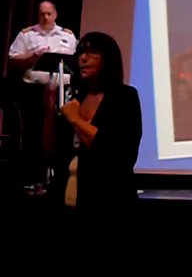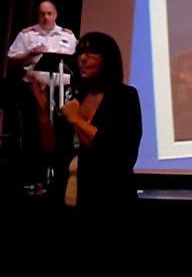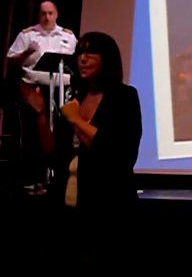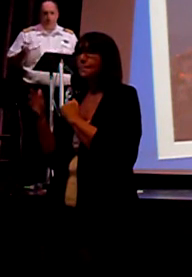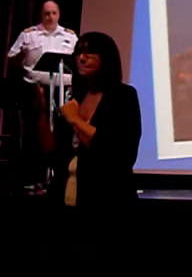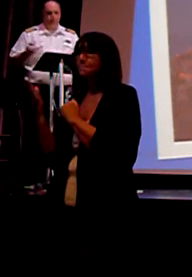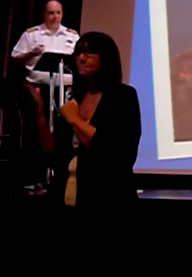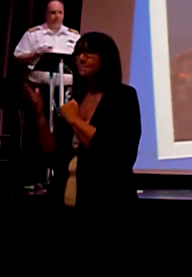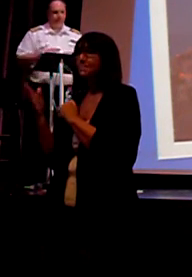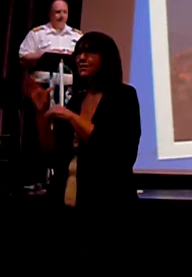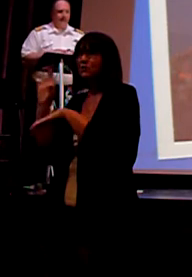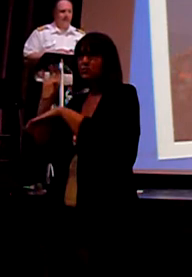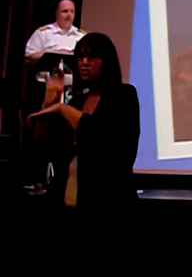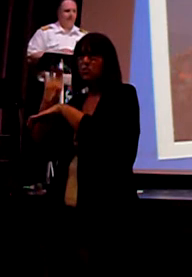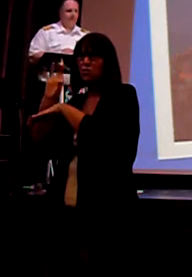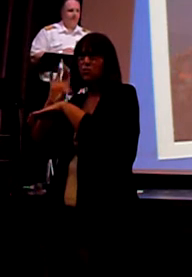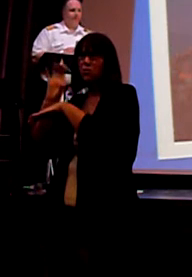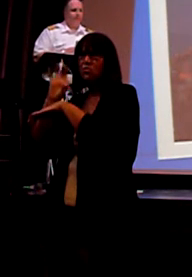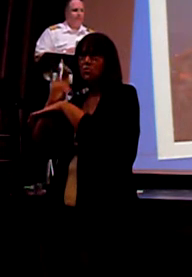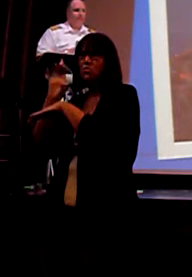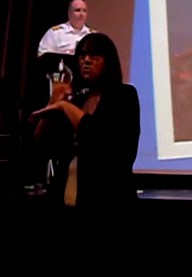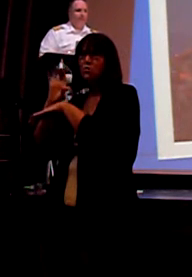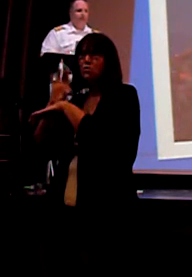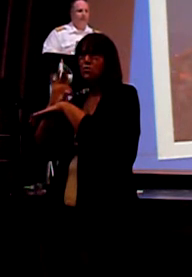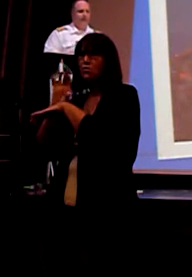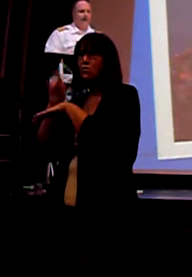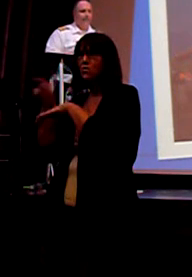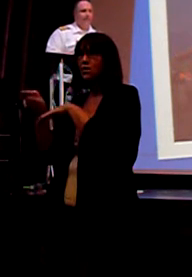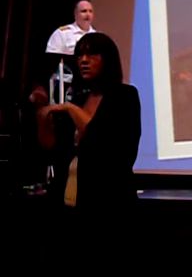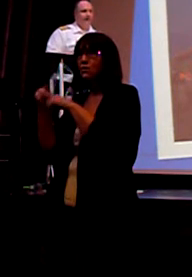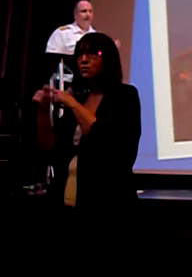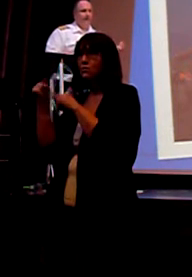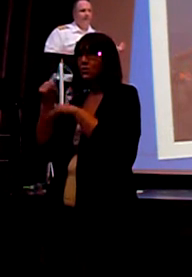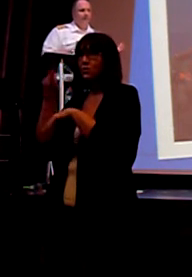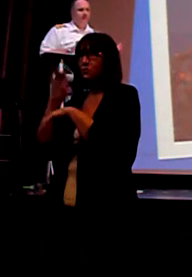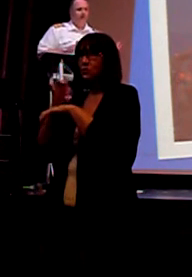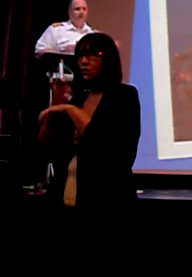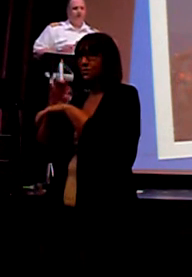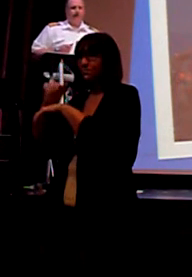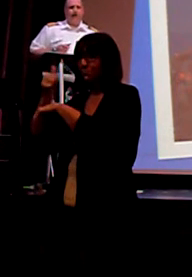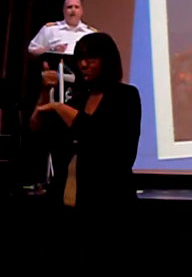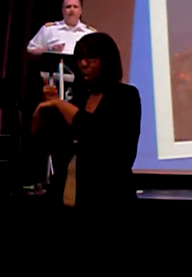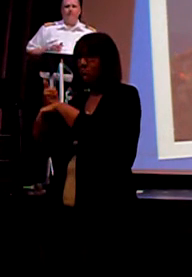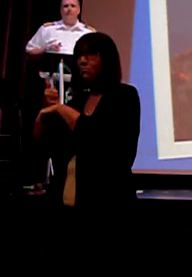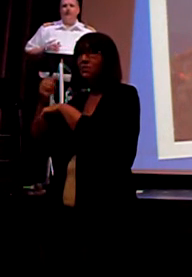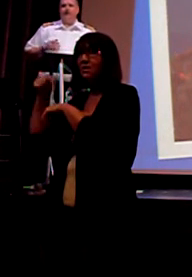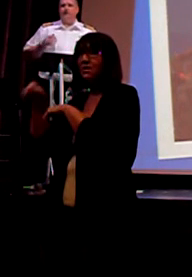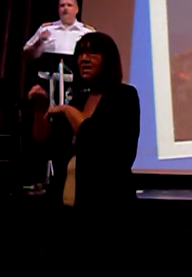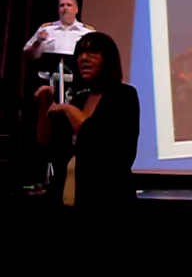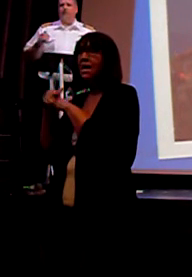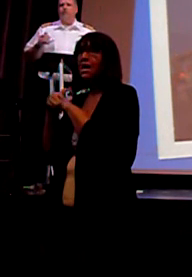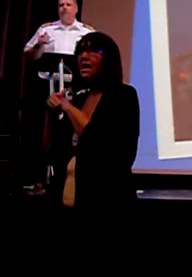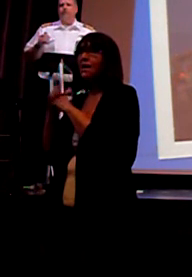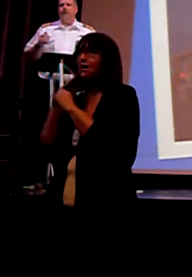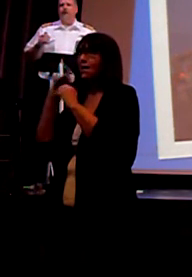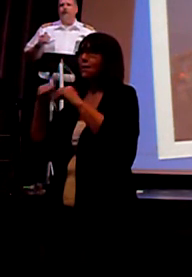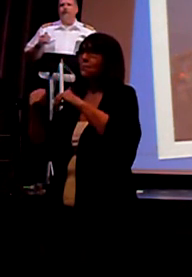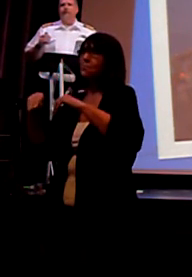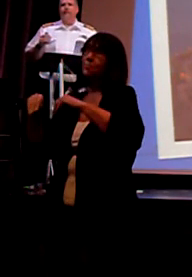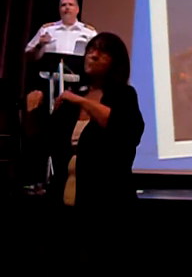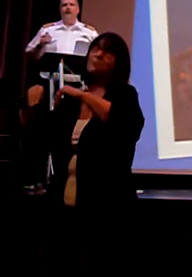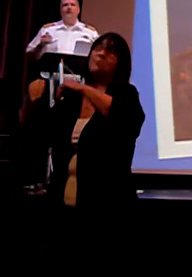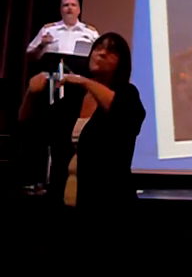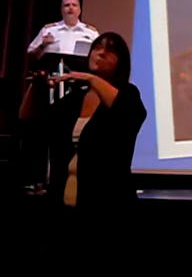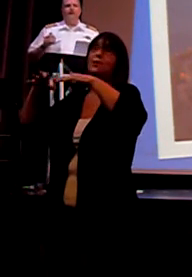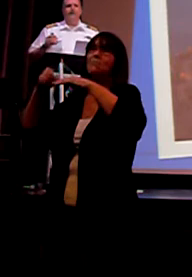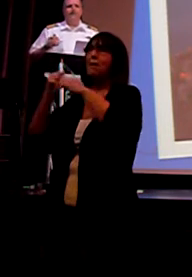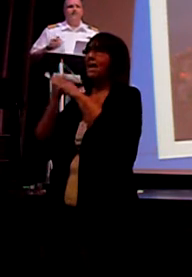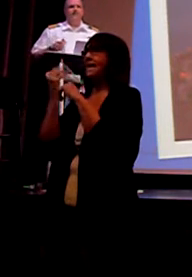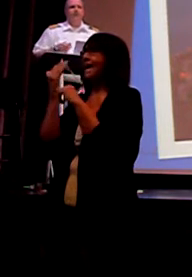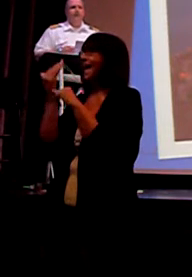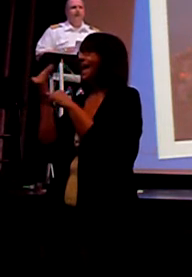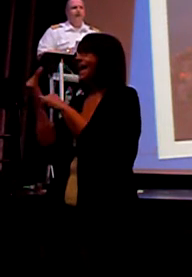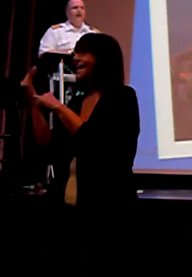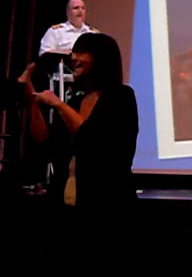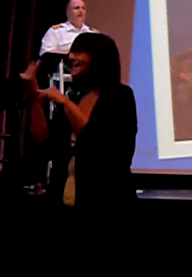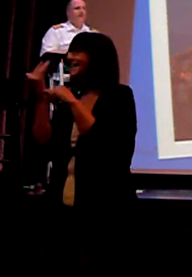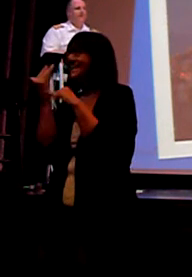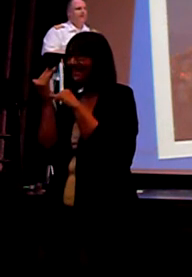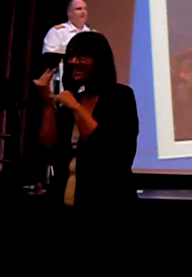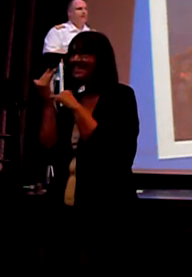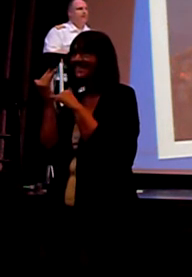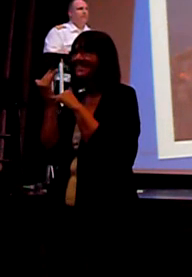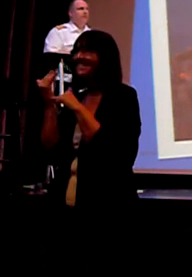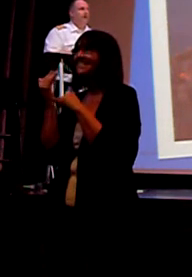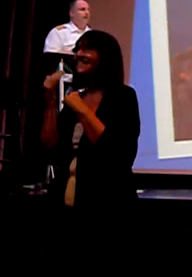this church that is to Madonna Bianca, is lit up by candlelight.